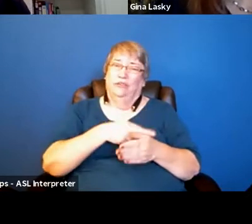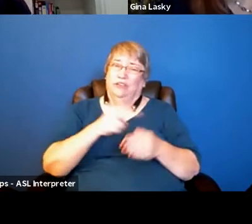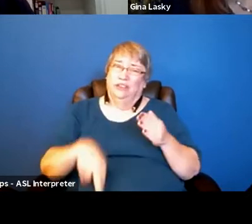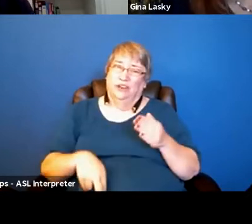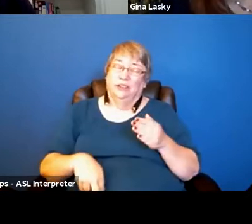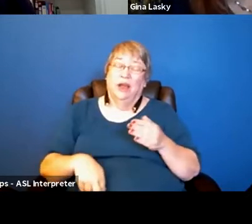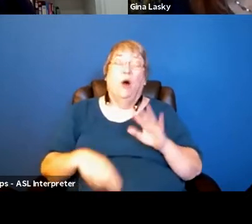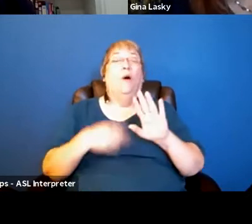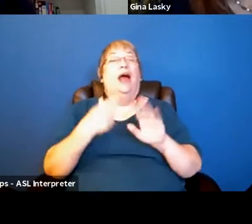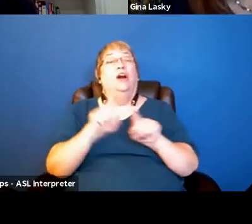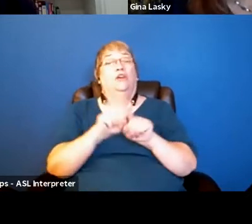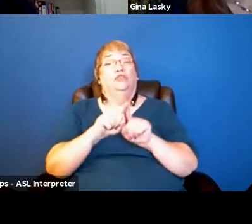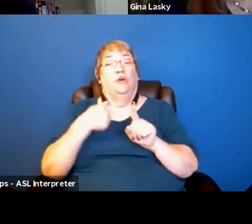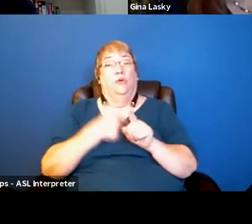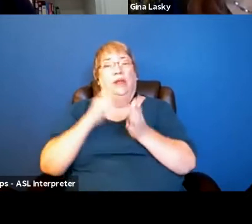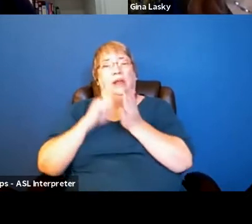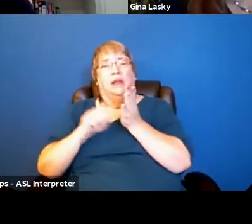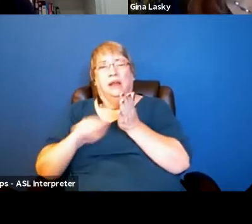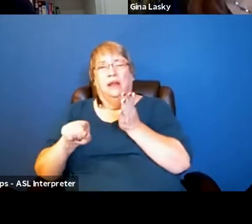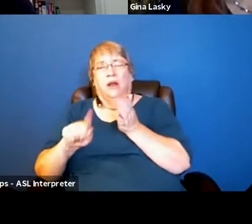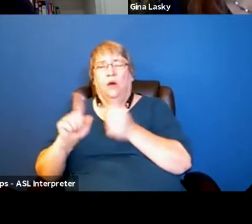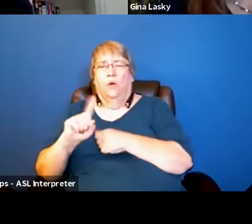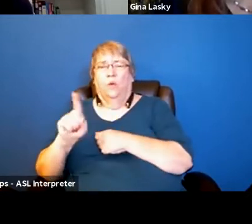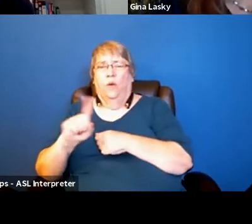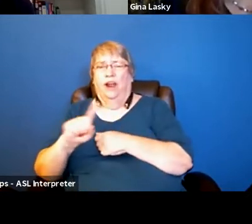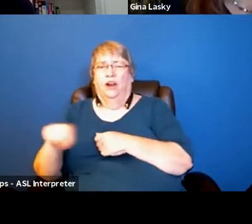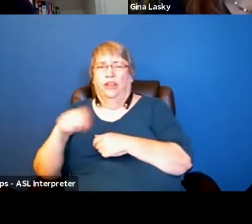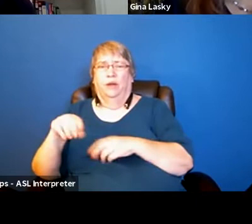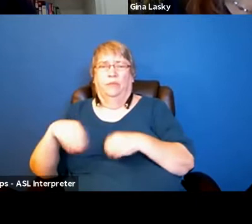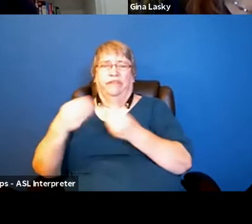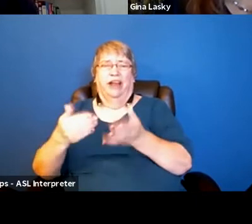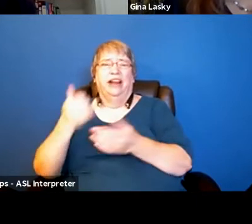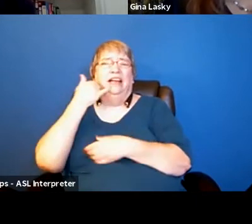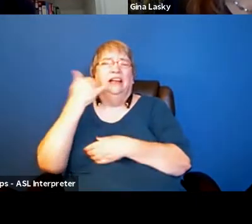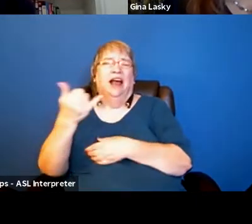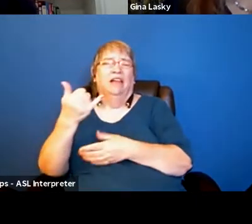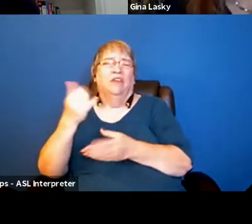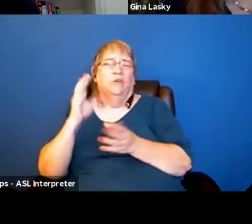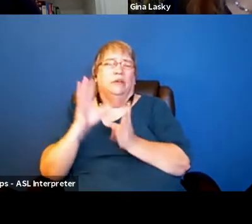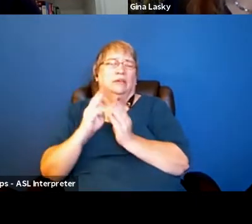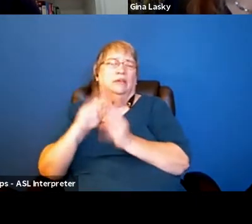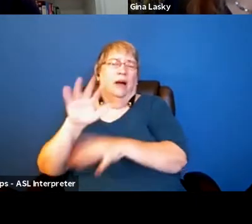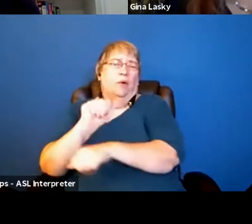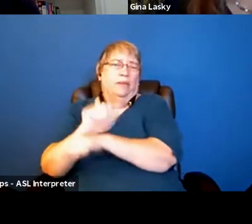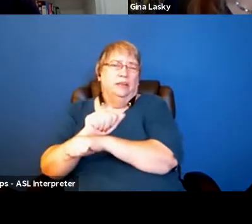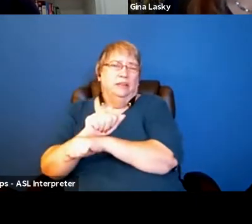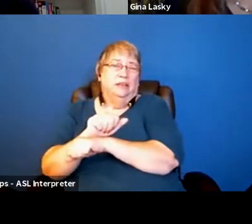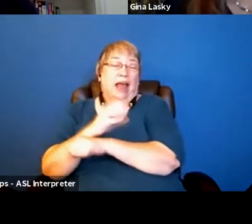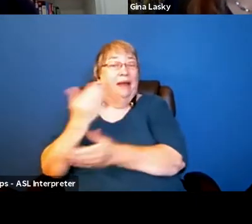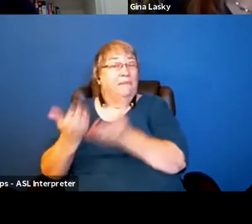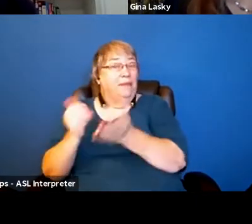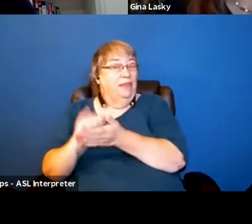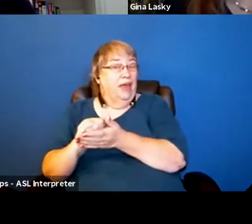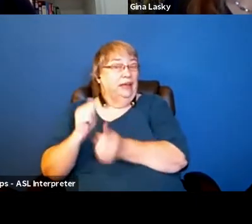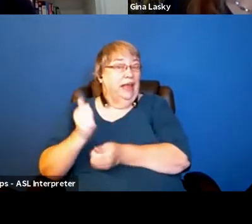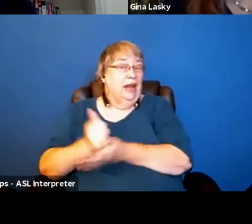assessment was the understanding of where telehealth is taking place and the role of telehealth in perhaps filling some of these gaps we see here